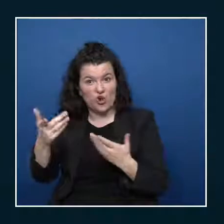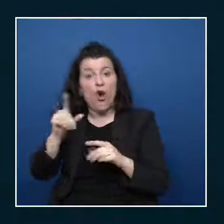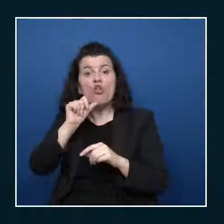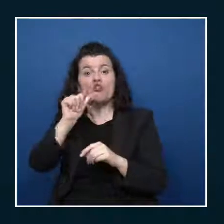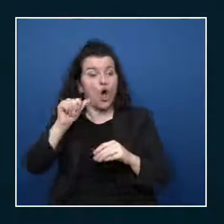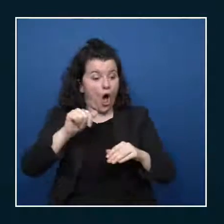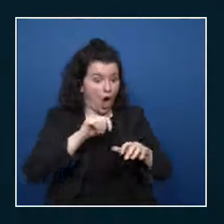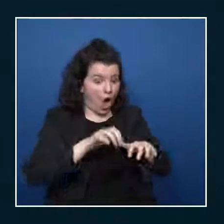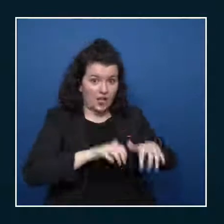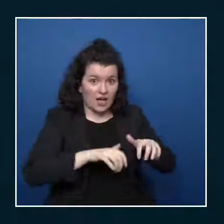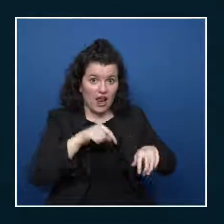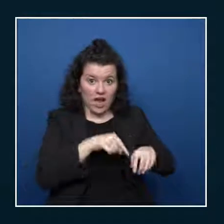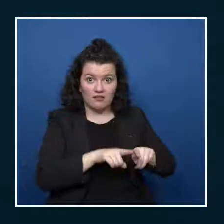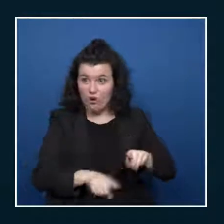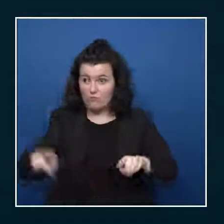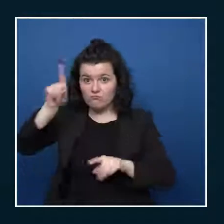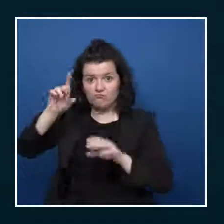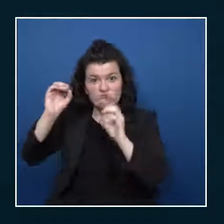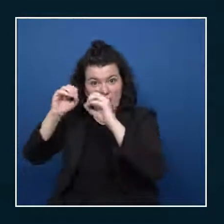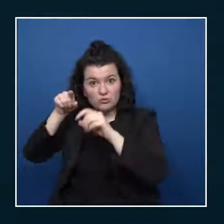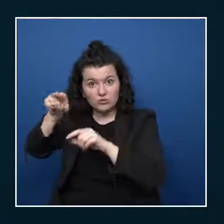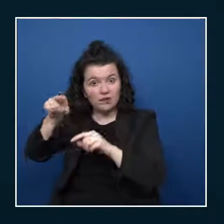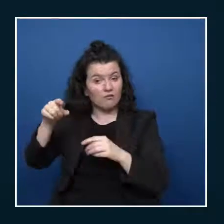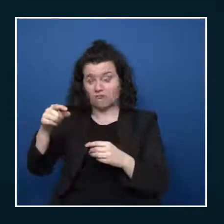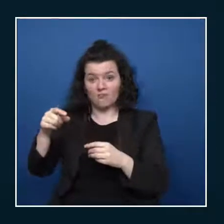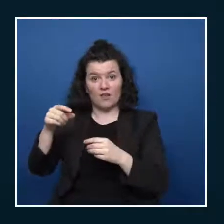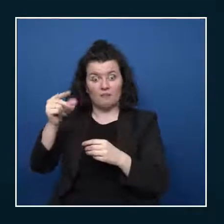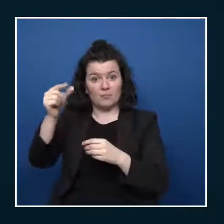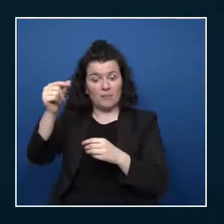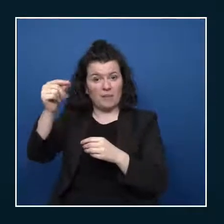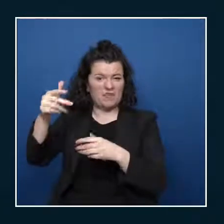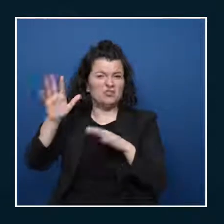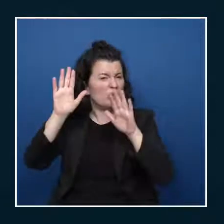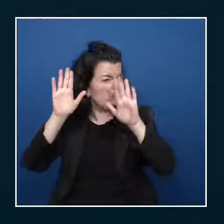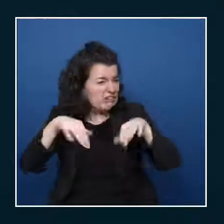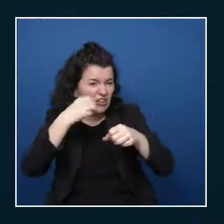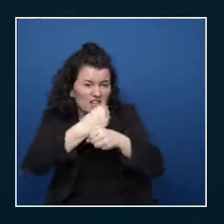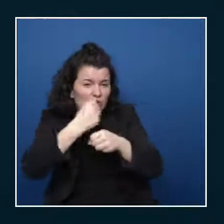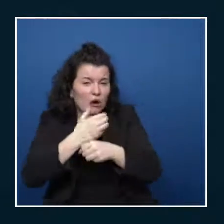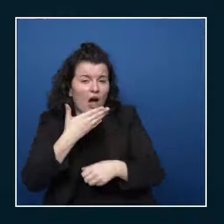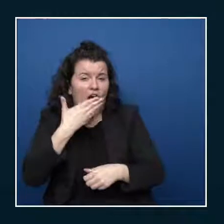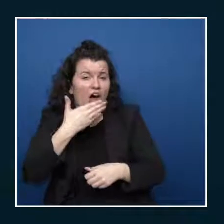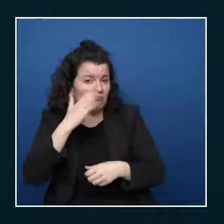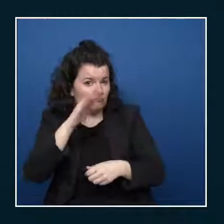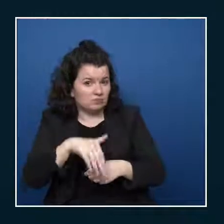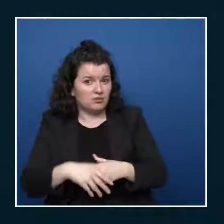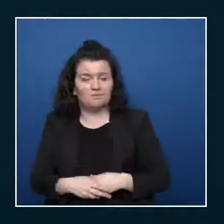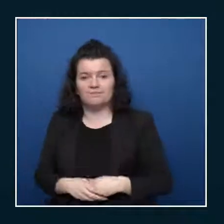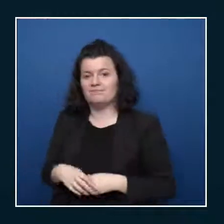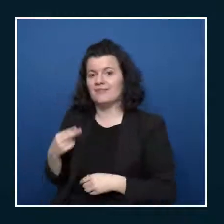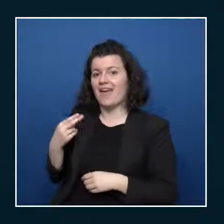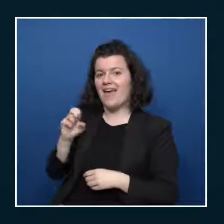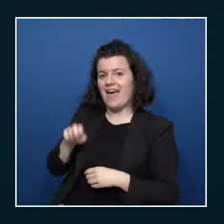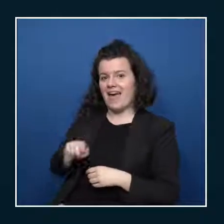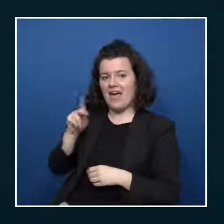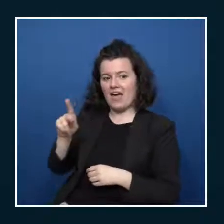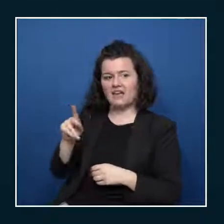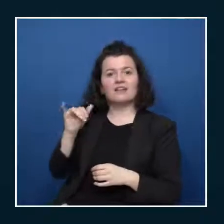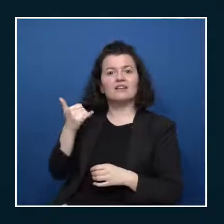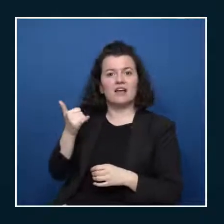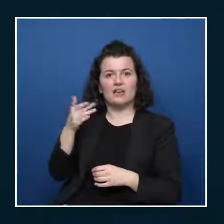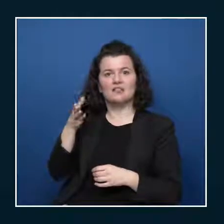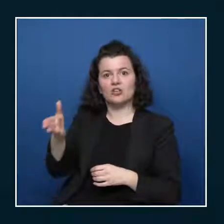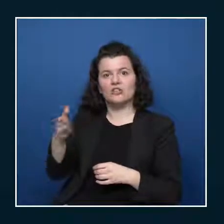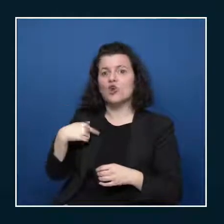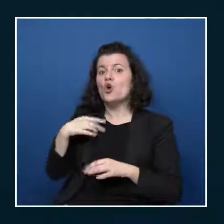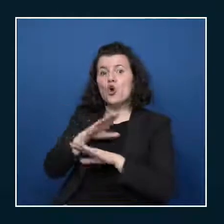It's bananas. It's pretty cool. But Azure Percept will make that even easier because you don't have to code,